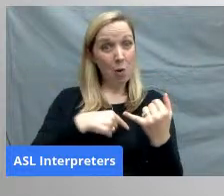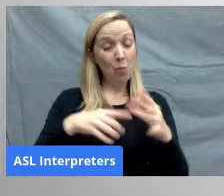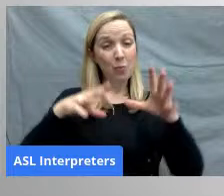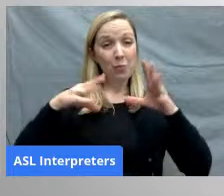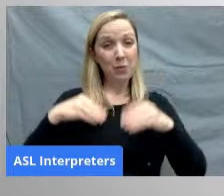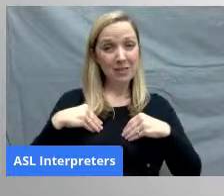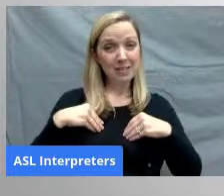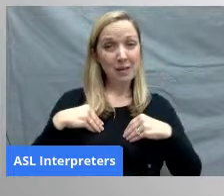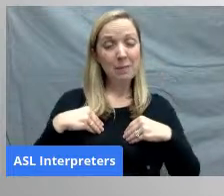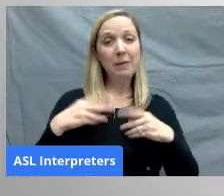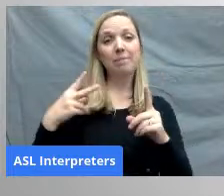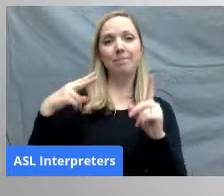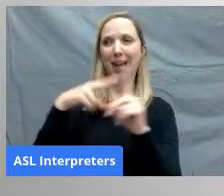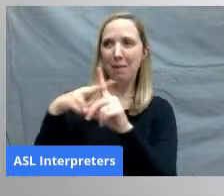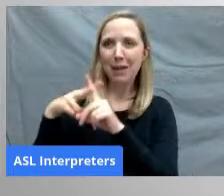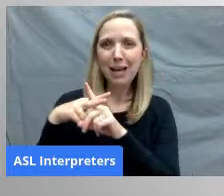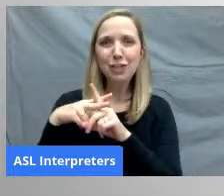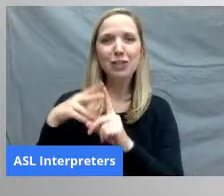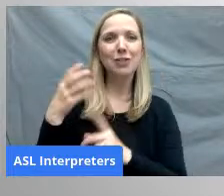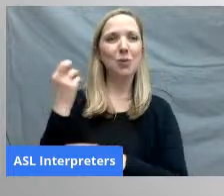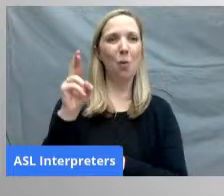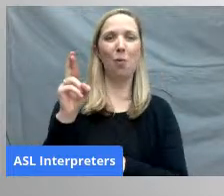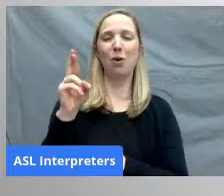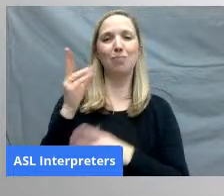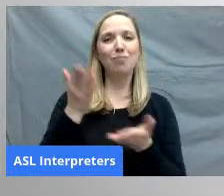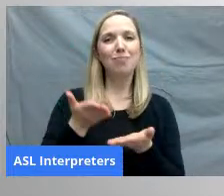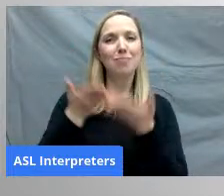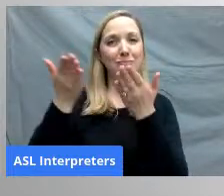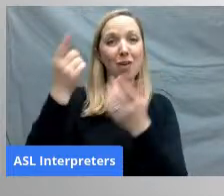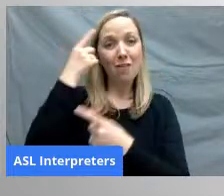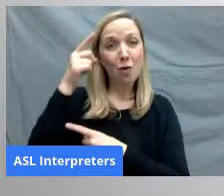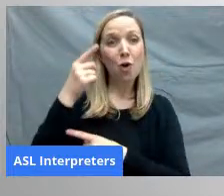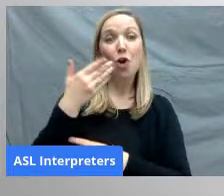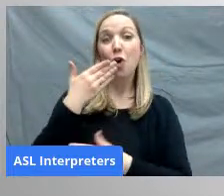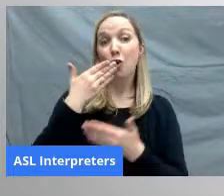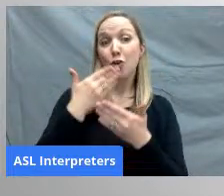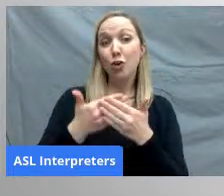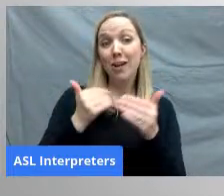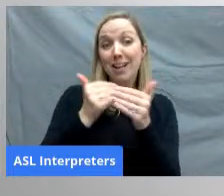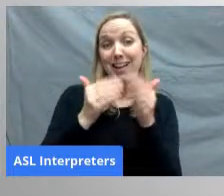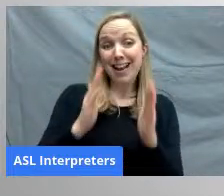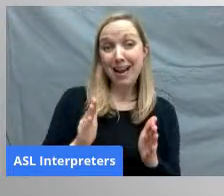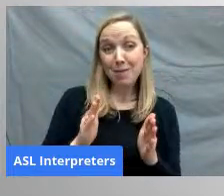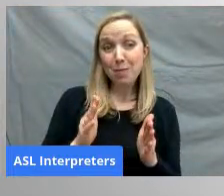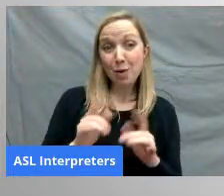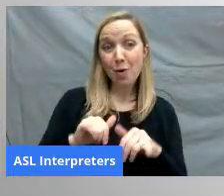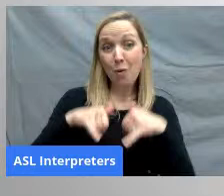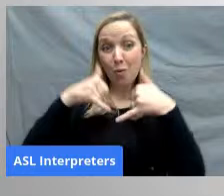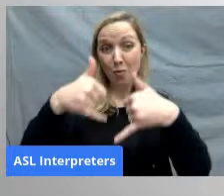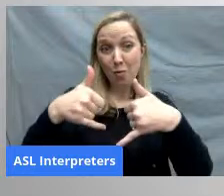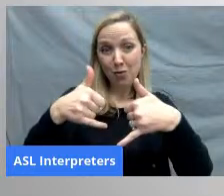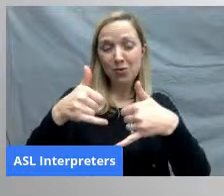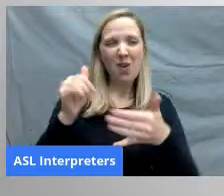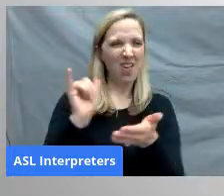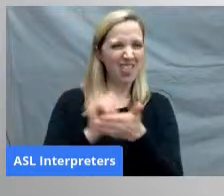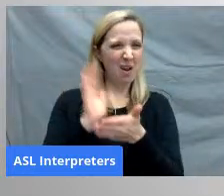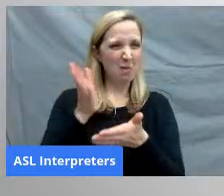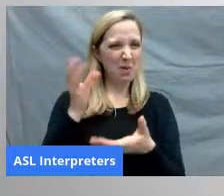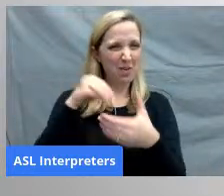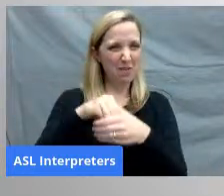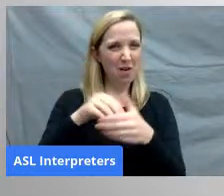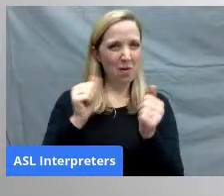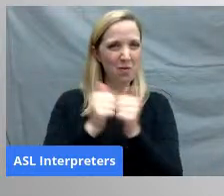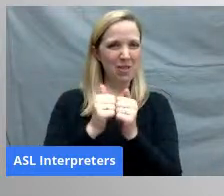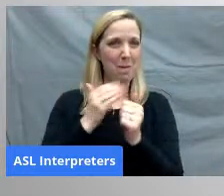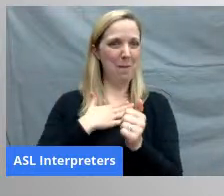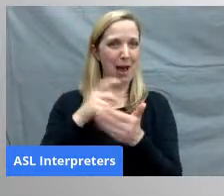will, for Good Neighbor Awards. And so that will be a part of that report that of the notes that I send to you. So